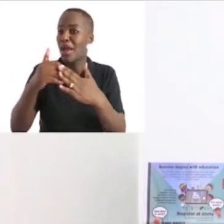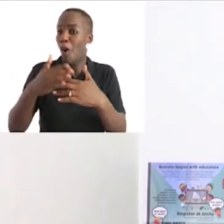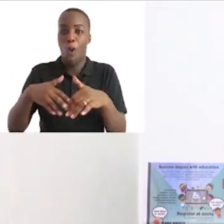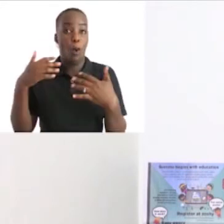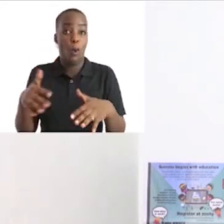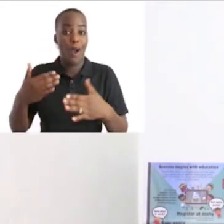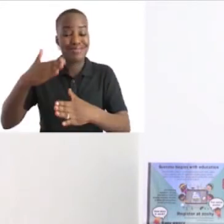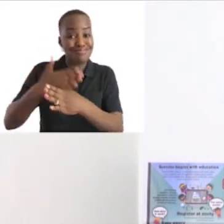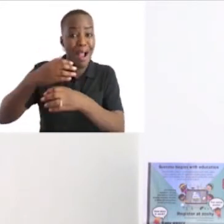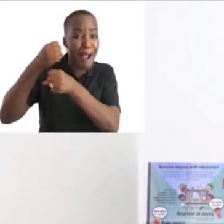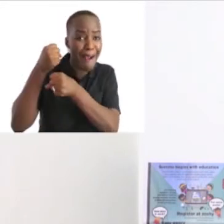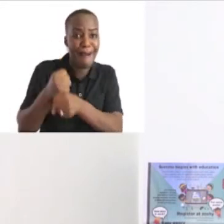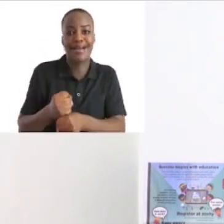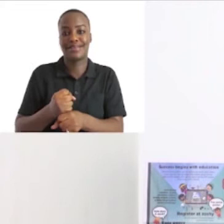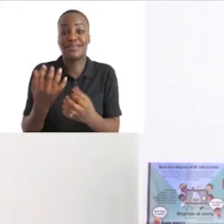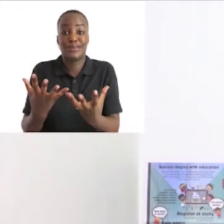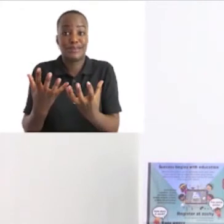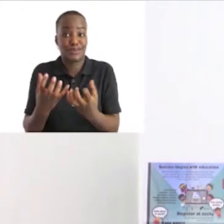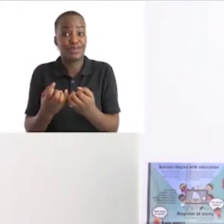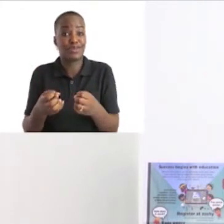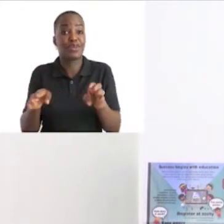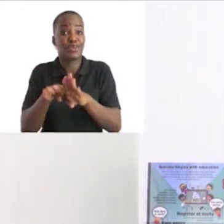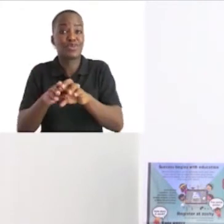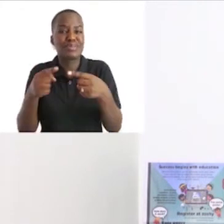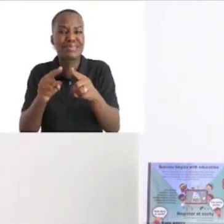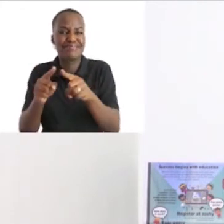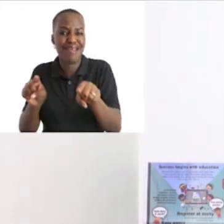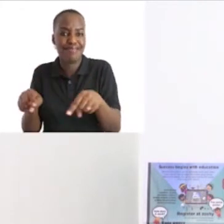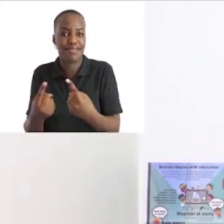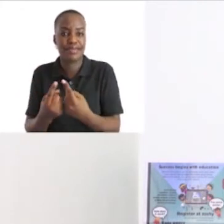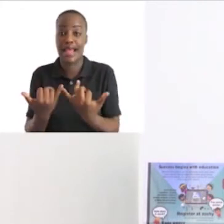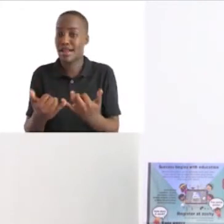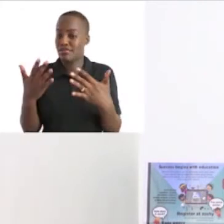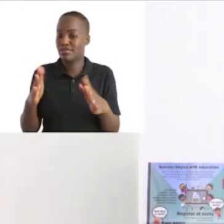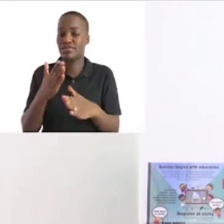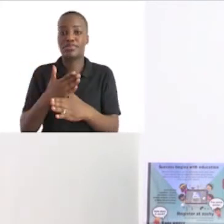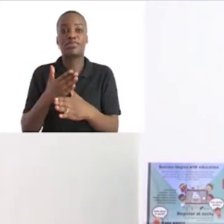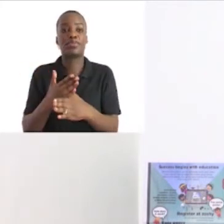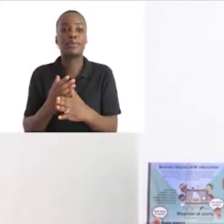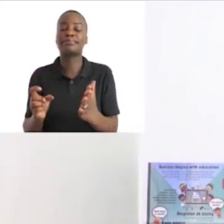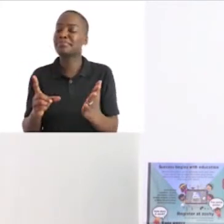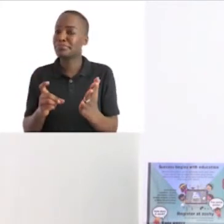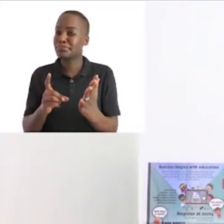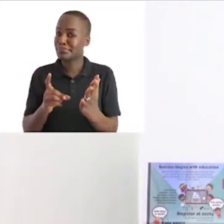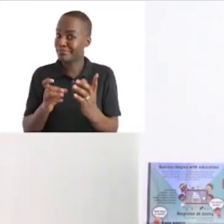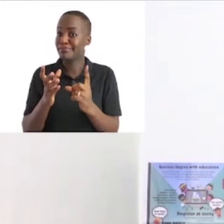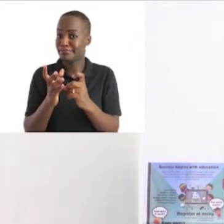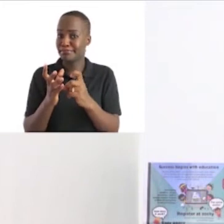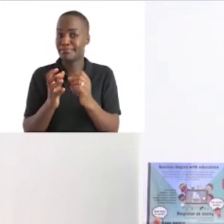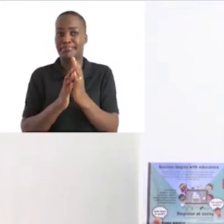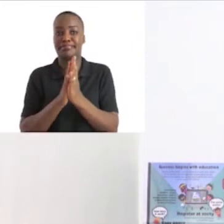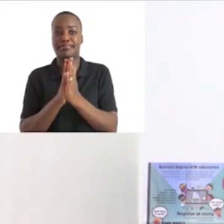a lot of work and you need to know a lot of things. So now that we are done with our lesson, let us sanitize our hands.